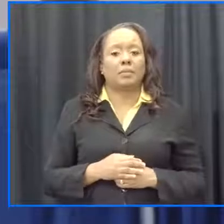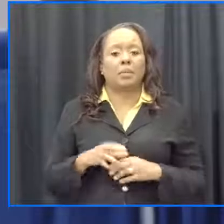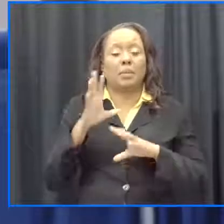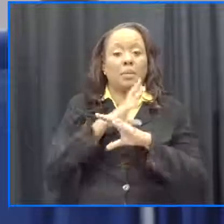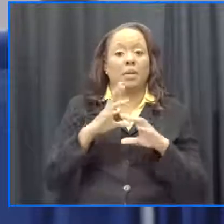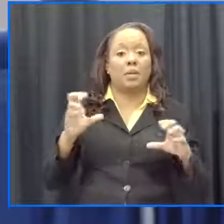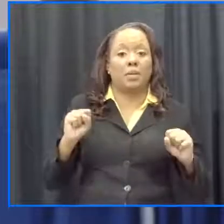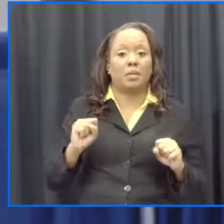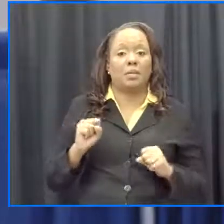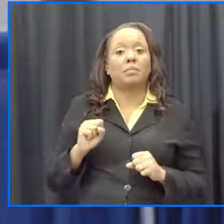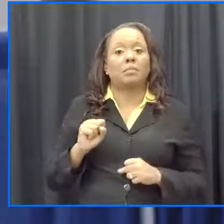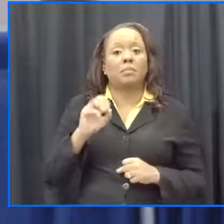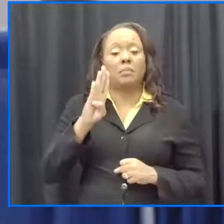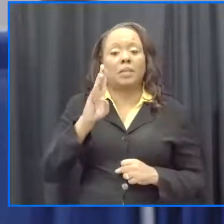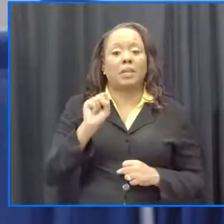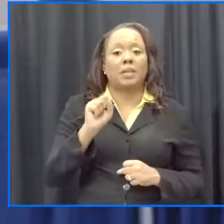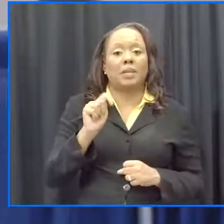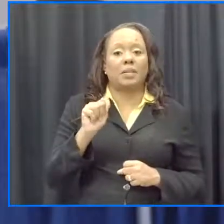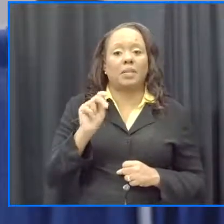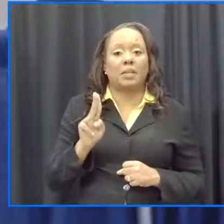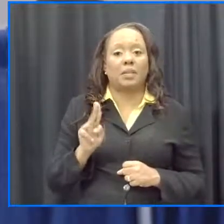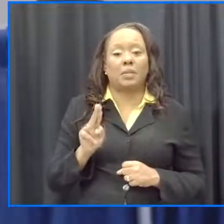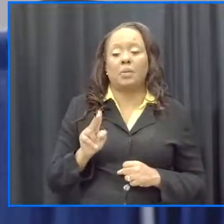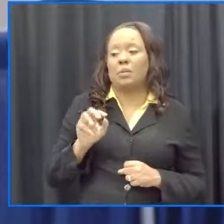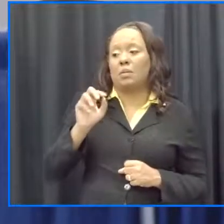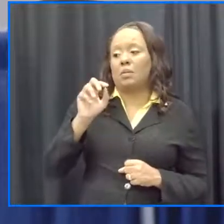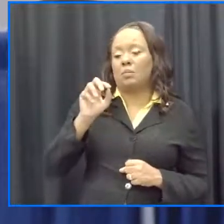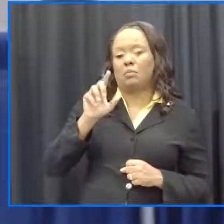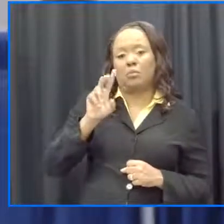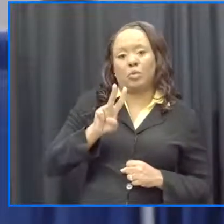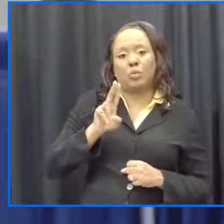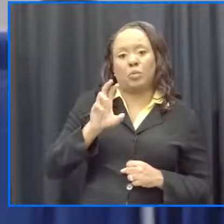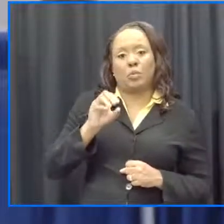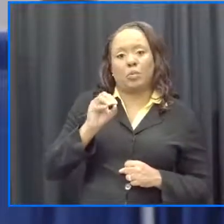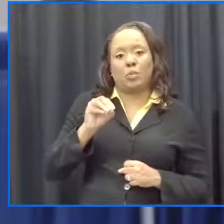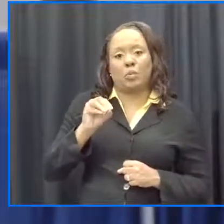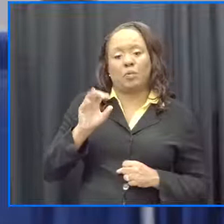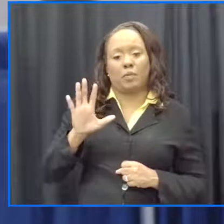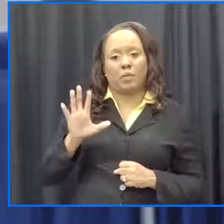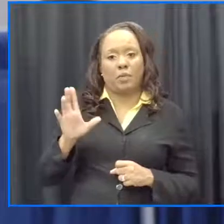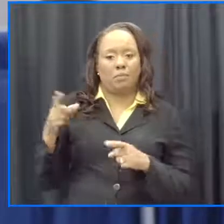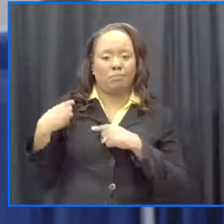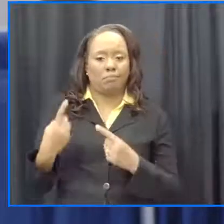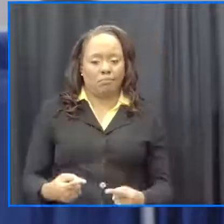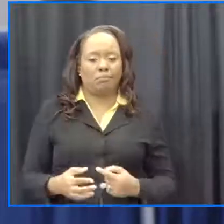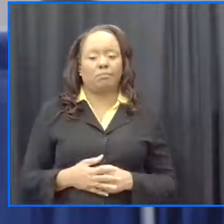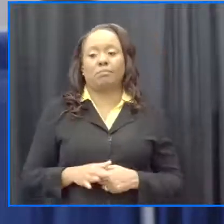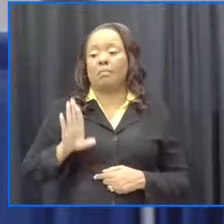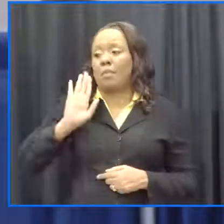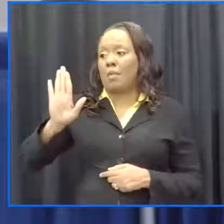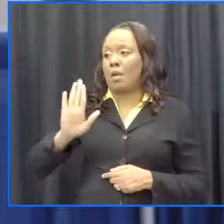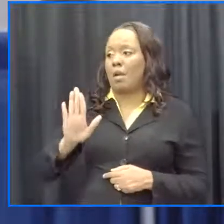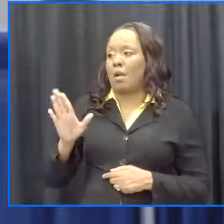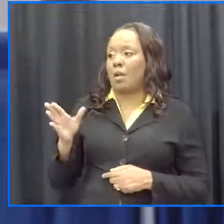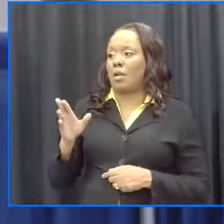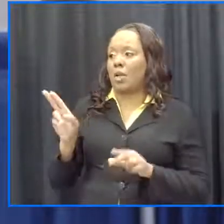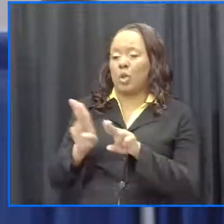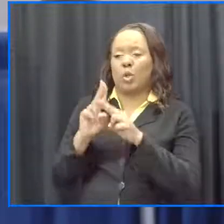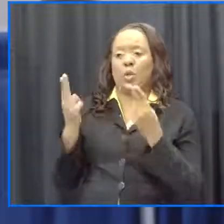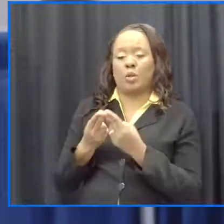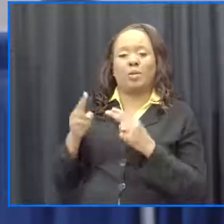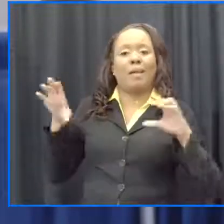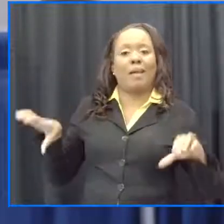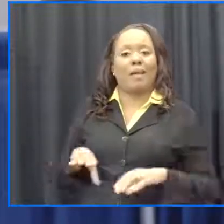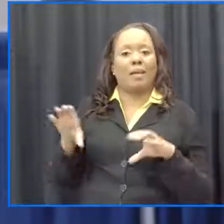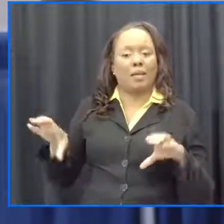president of the Barbados Secondary Teachers Union since 2005. Her trade union activities have seen